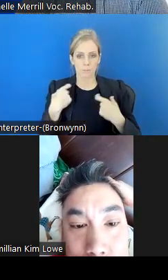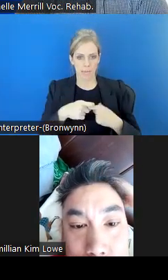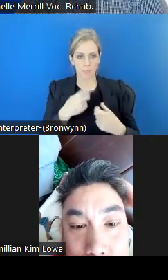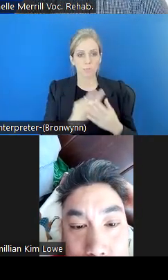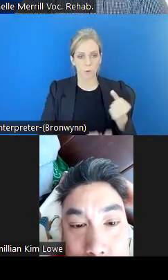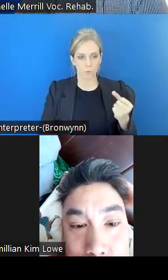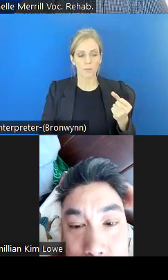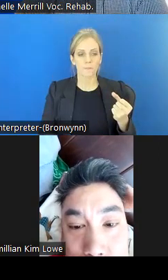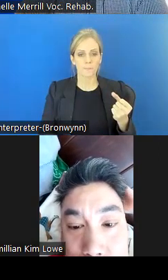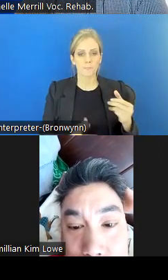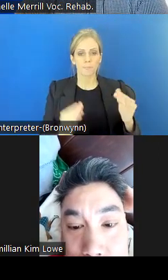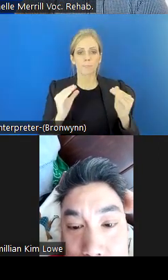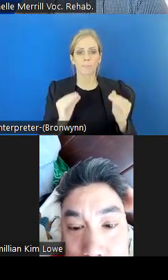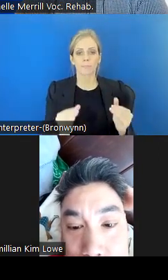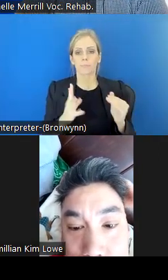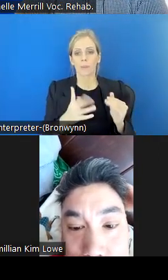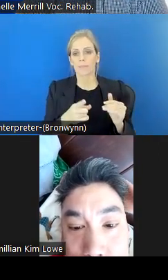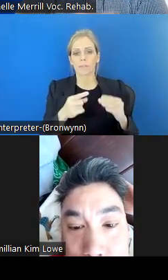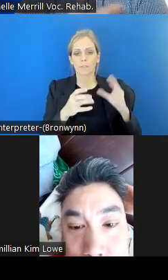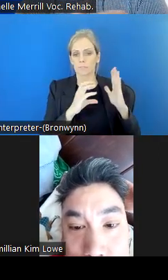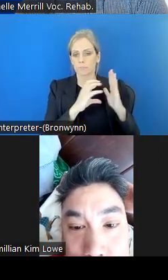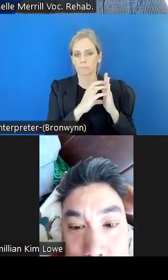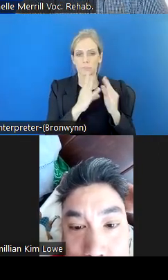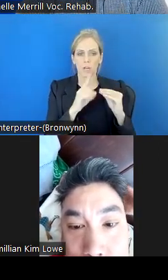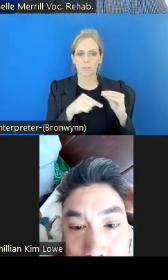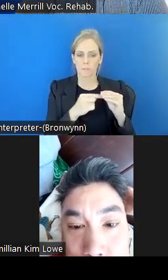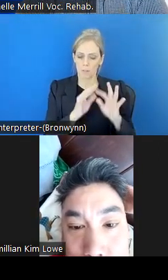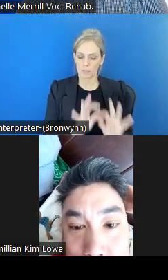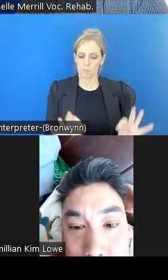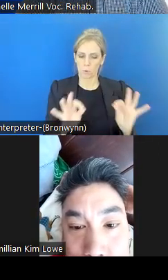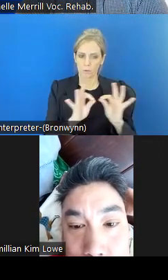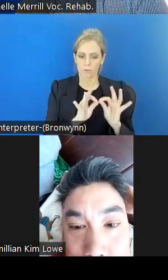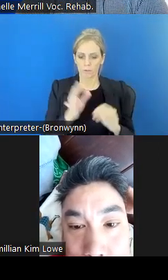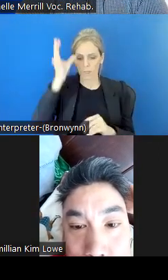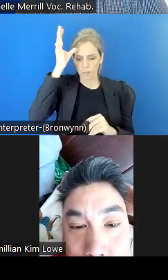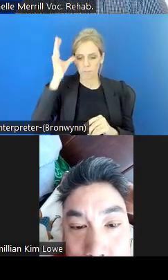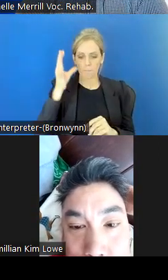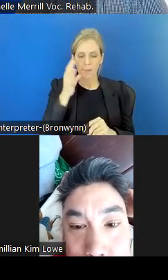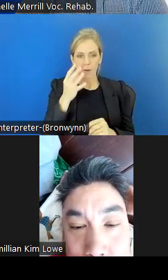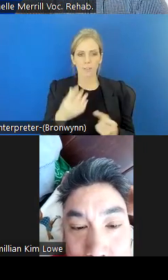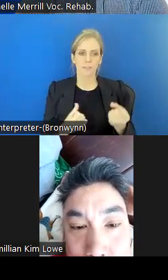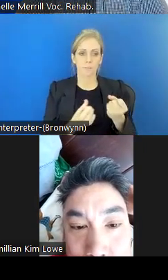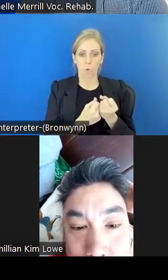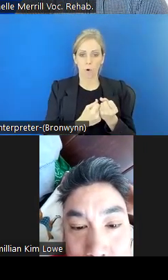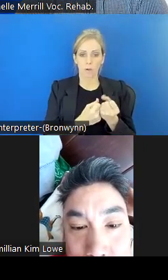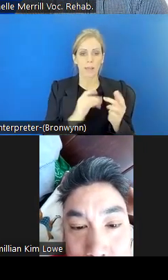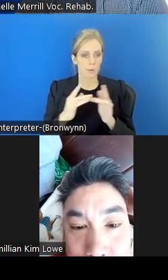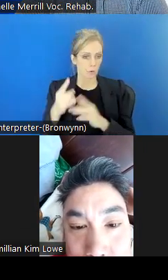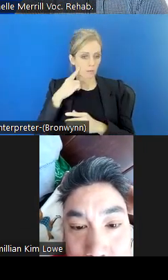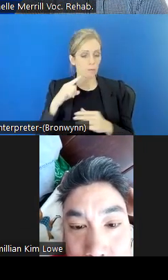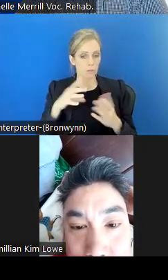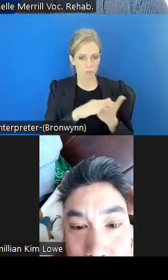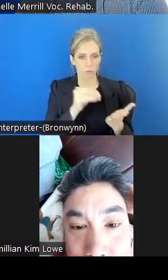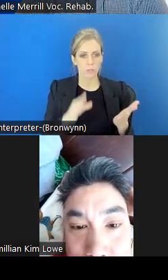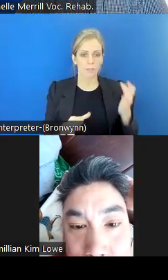And talking about how important parent and support network involvement is to students. We do a lot of